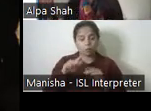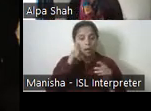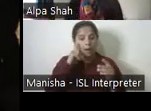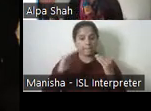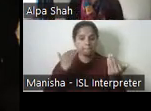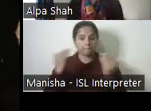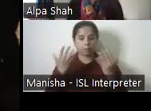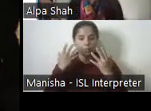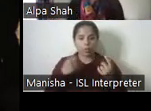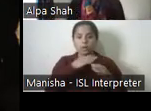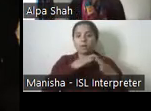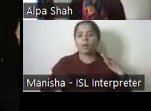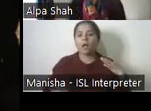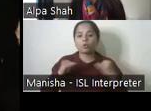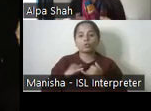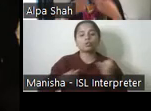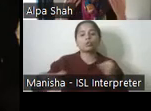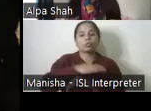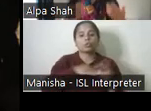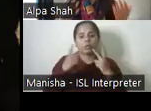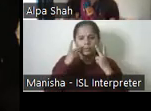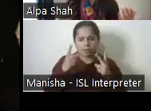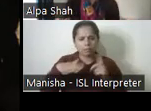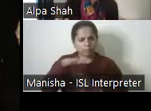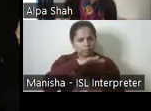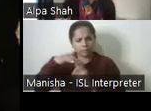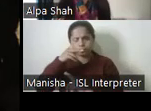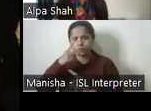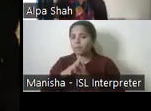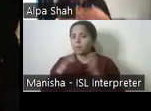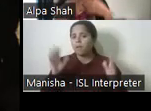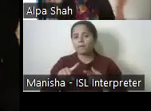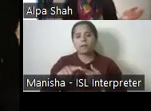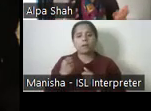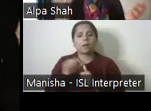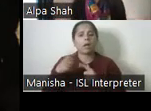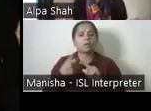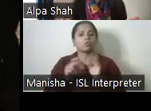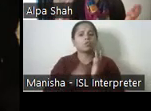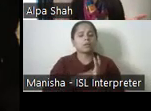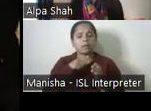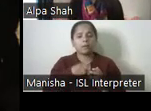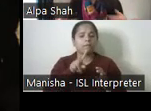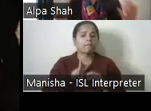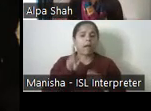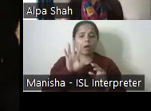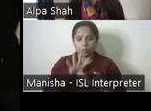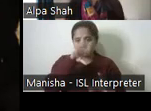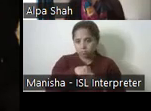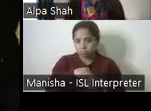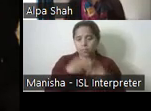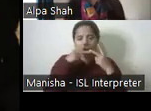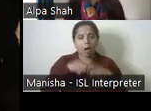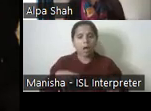to the caste societies of the plains, we have much more egalitarian values in these Adivasi areas than we